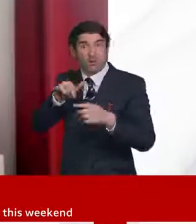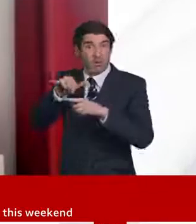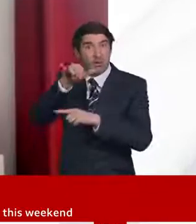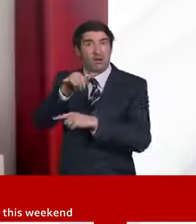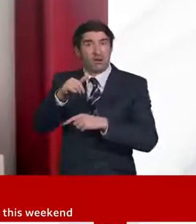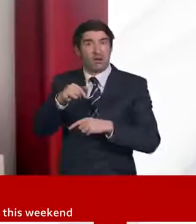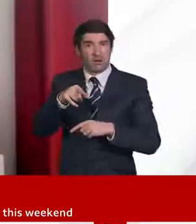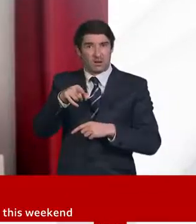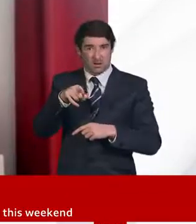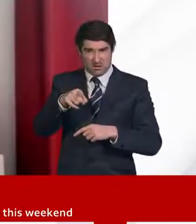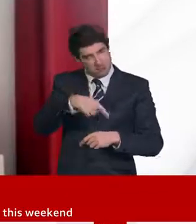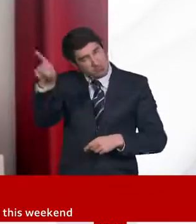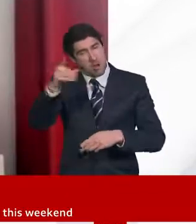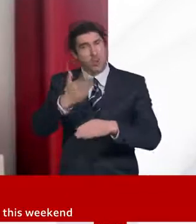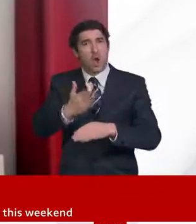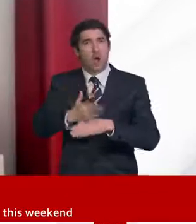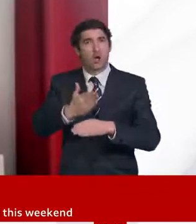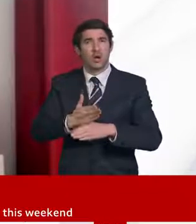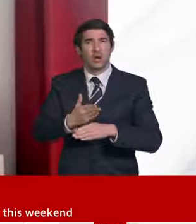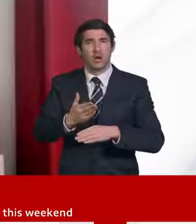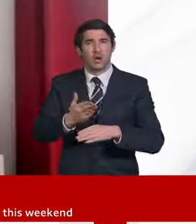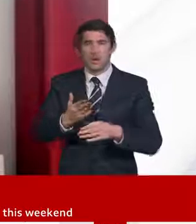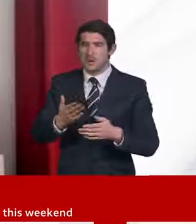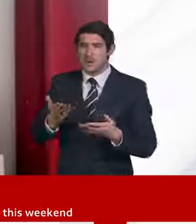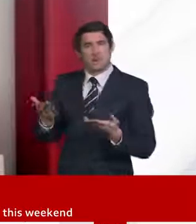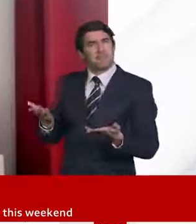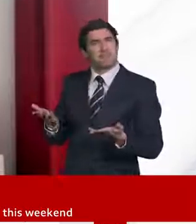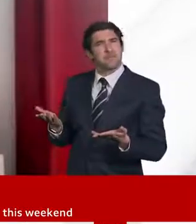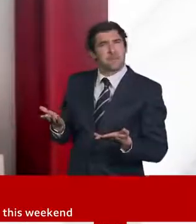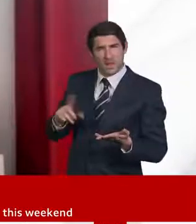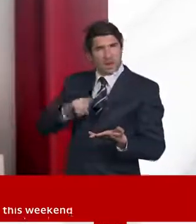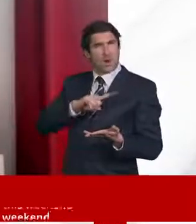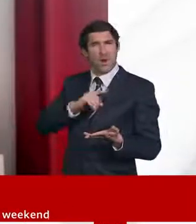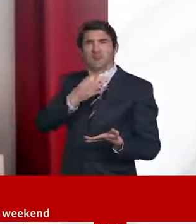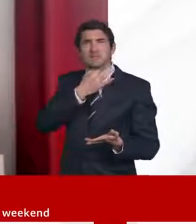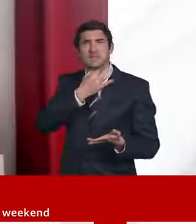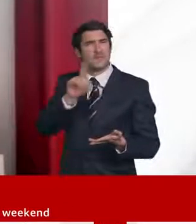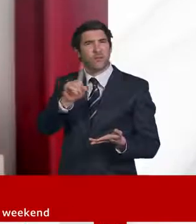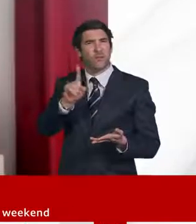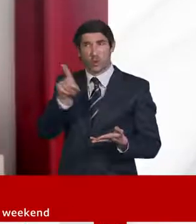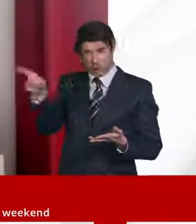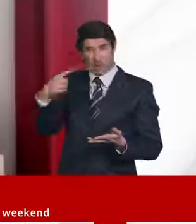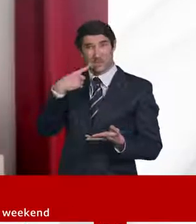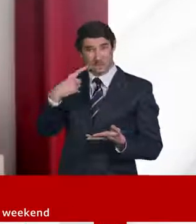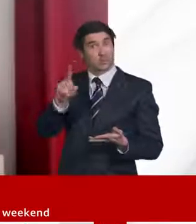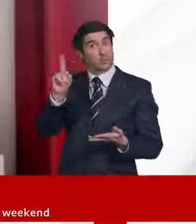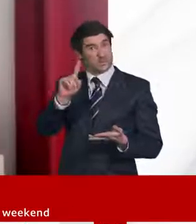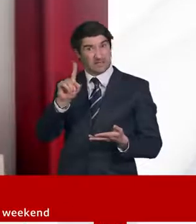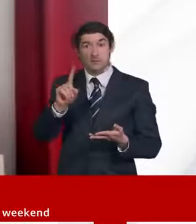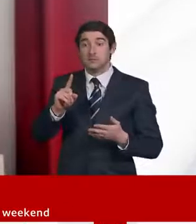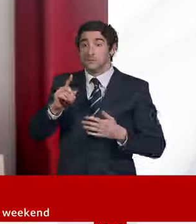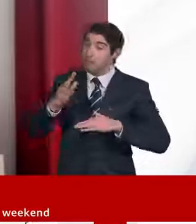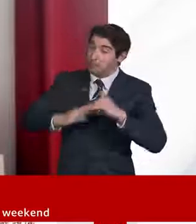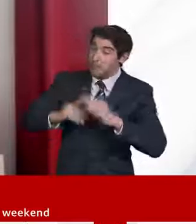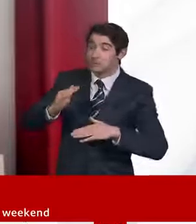we can rebuild the economy, but we can't bring back lives. So why are we continuing to risk lives and the health of frontline staff